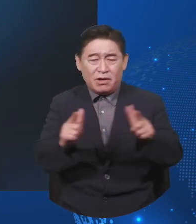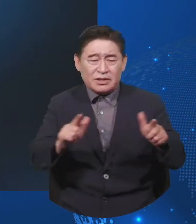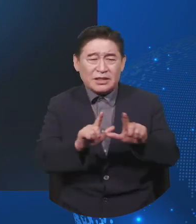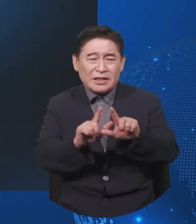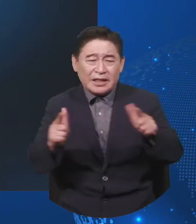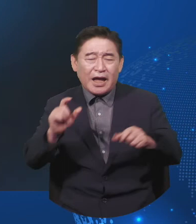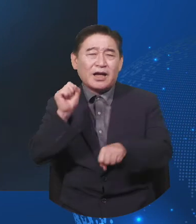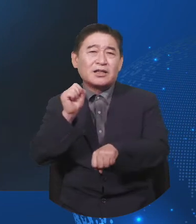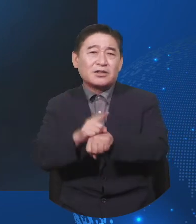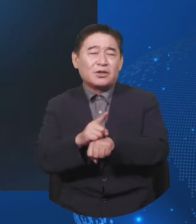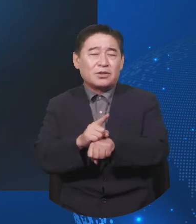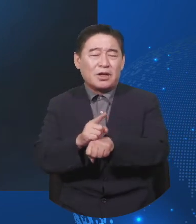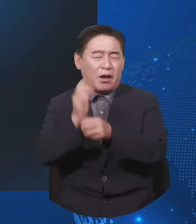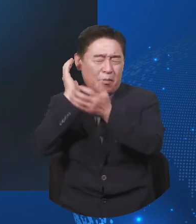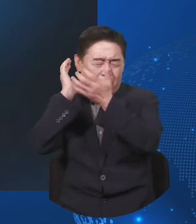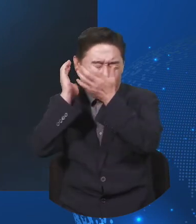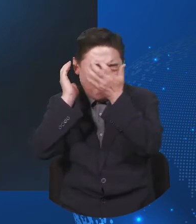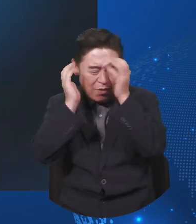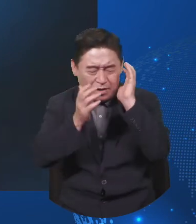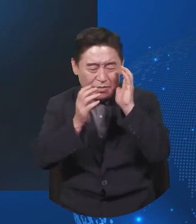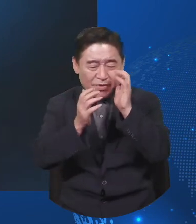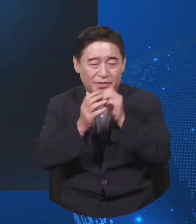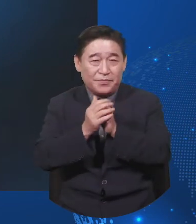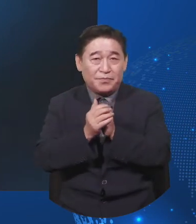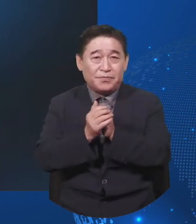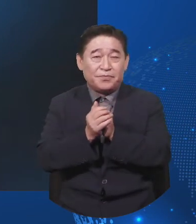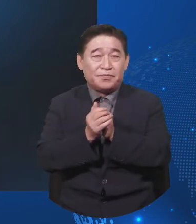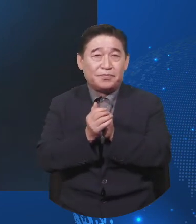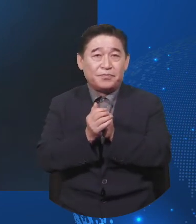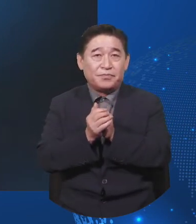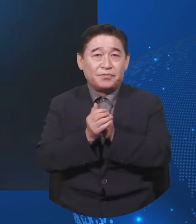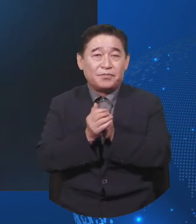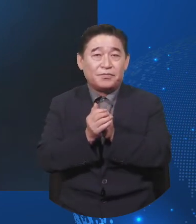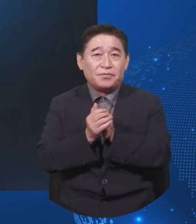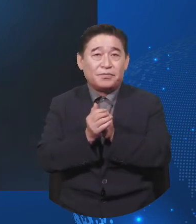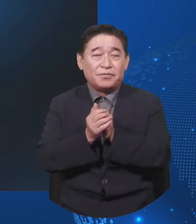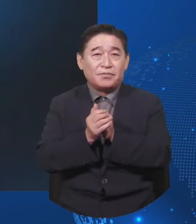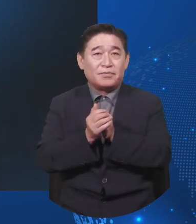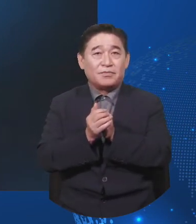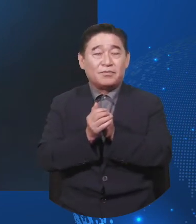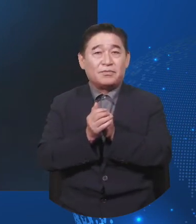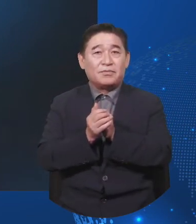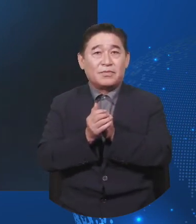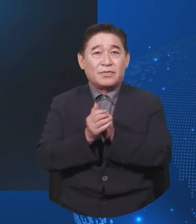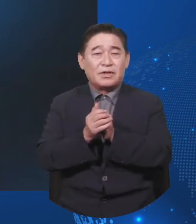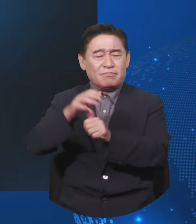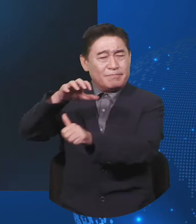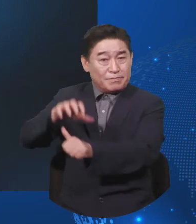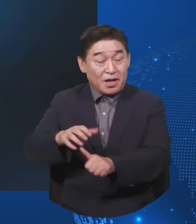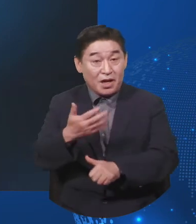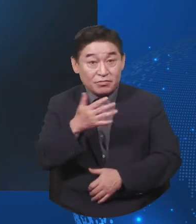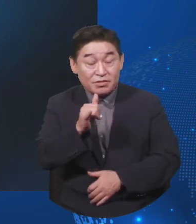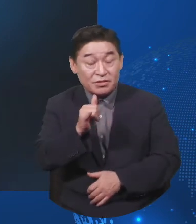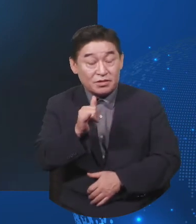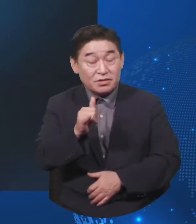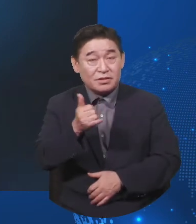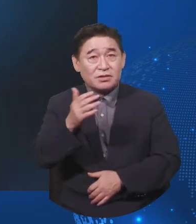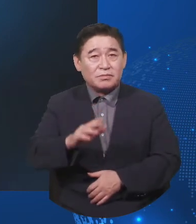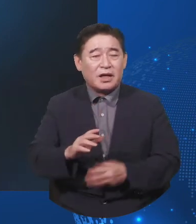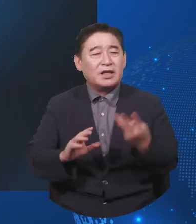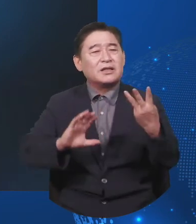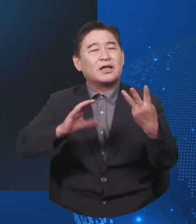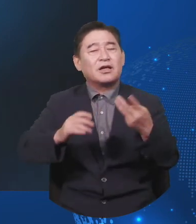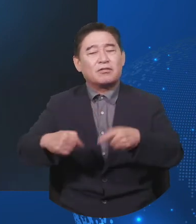one straitjacket to that. And triangular cooperation is also being explored of what's the most